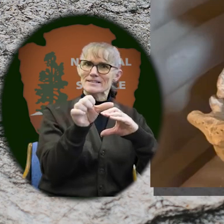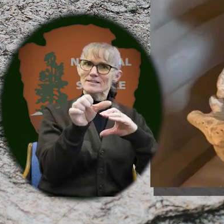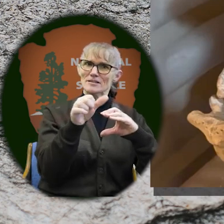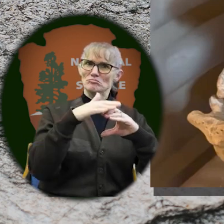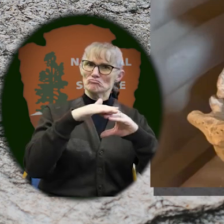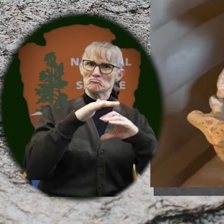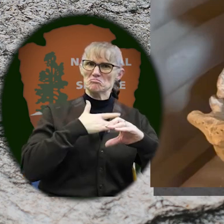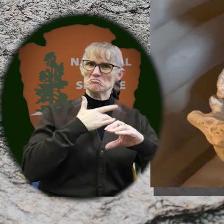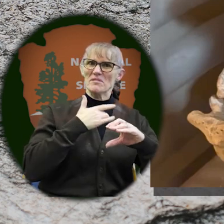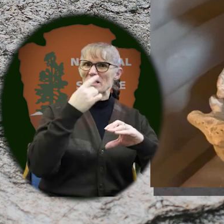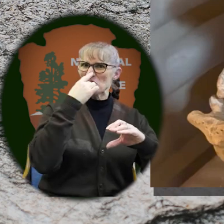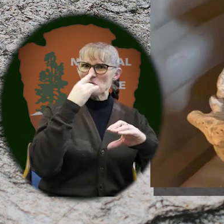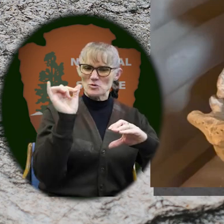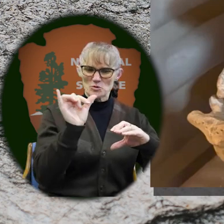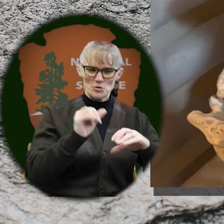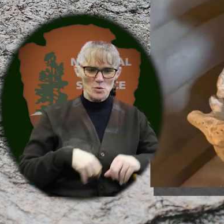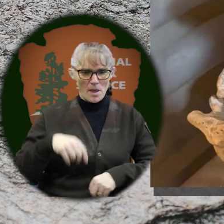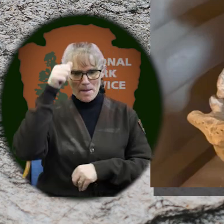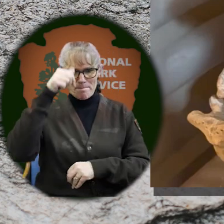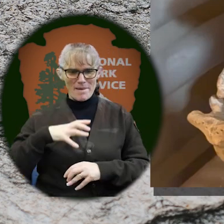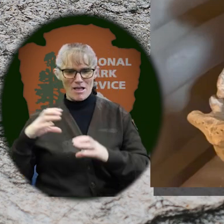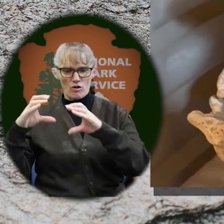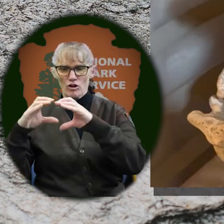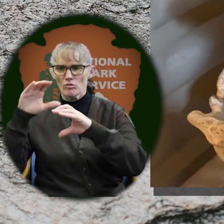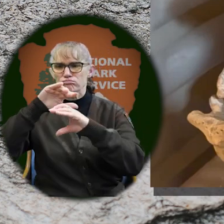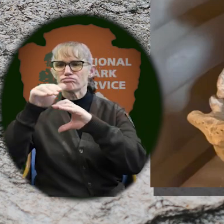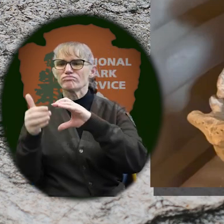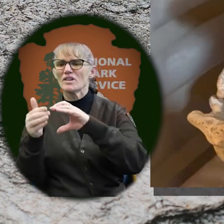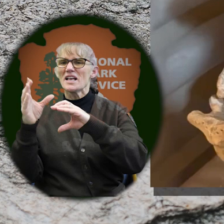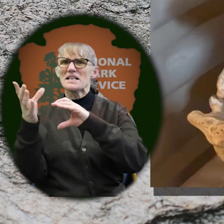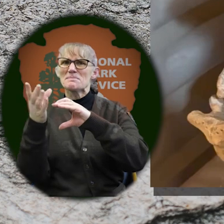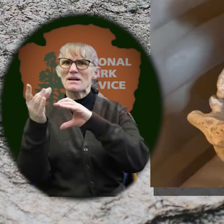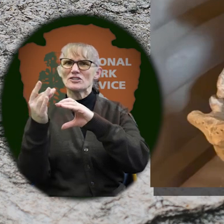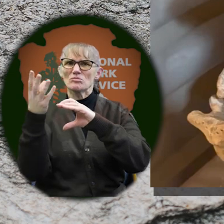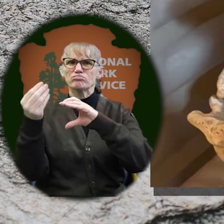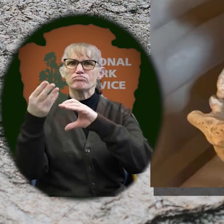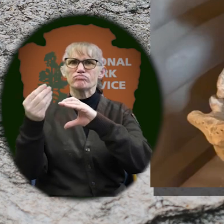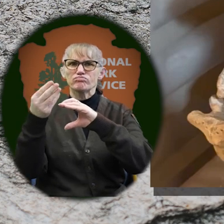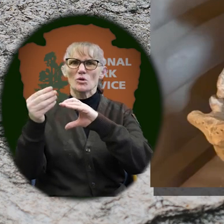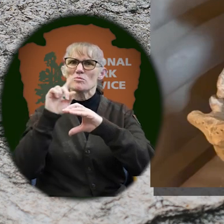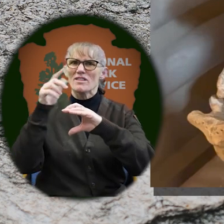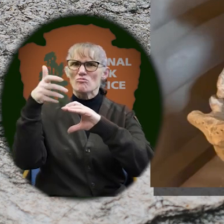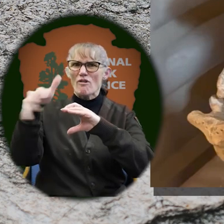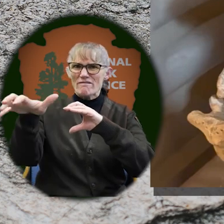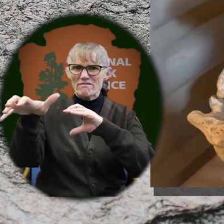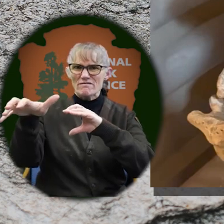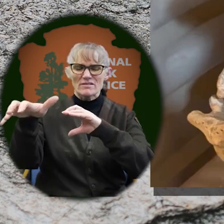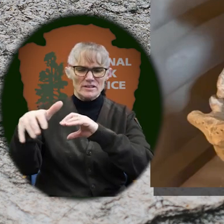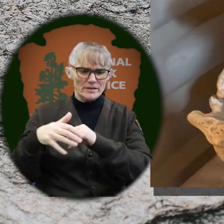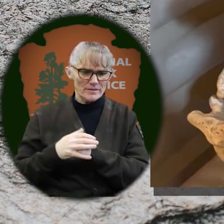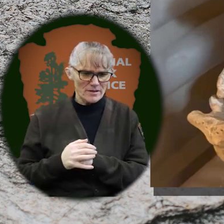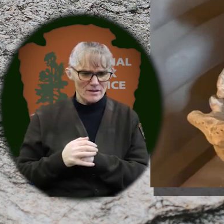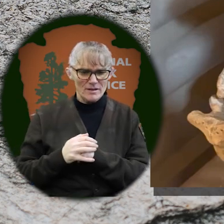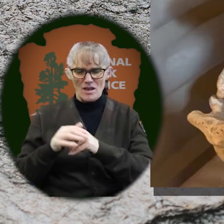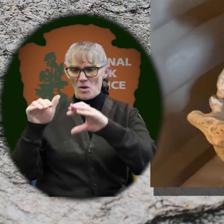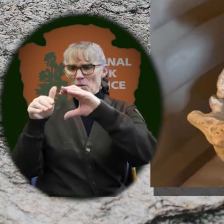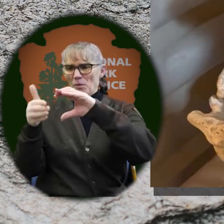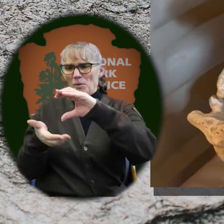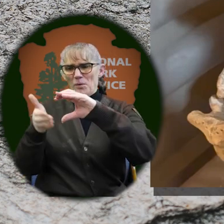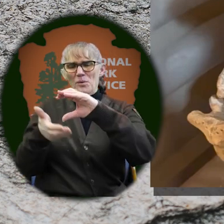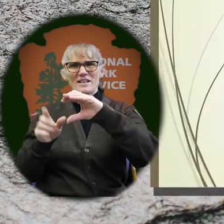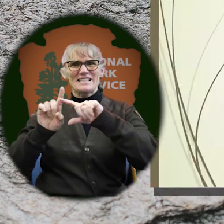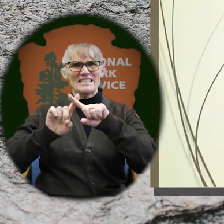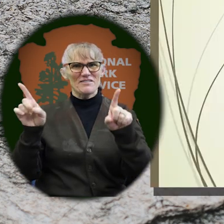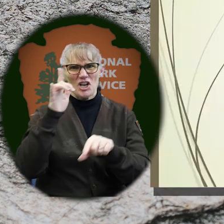nasal ridge. However, the male has almost like a spongy looking texture. It's really coarse and rough and looks very different from the rest of the